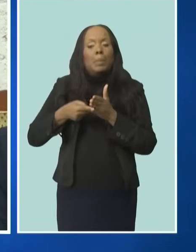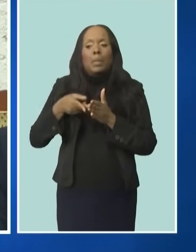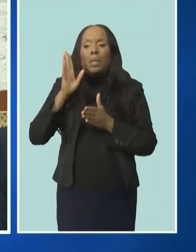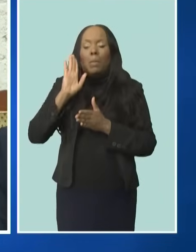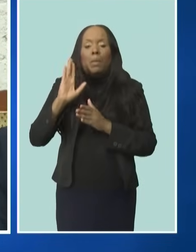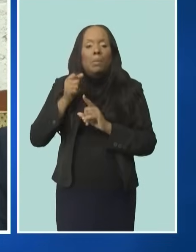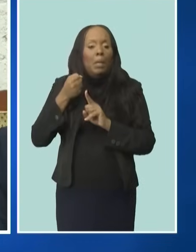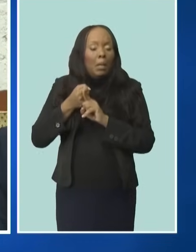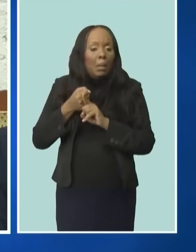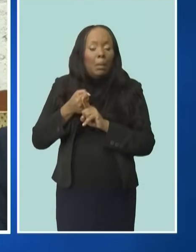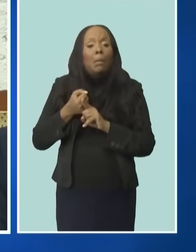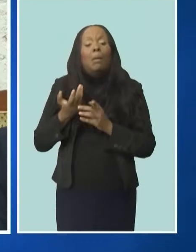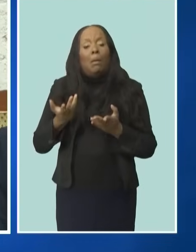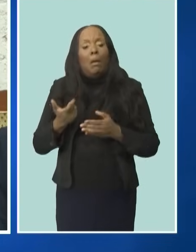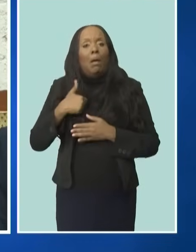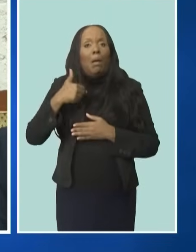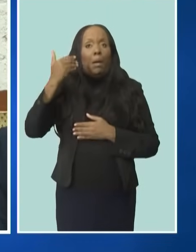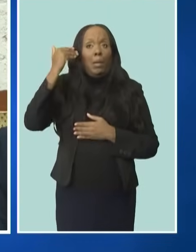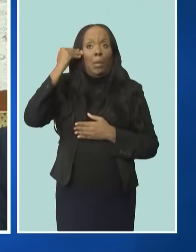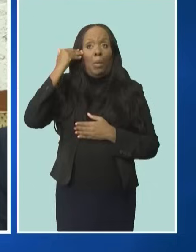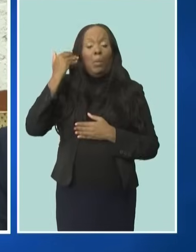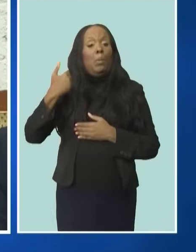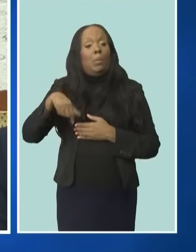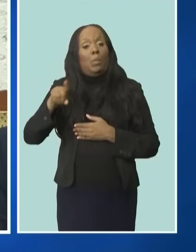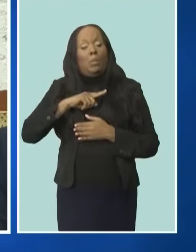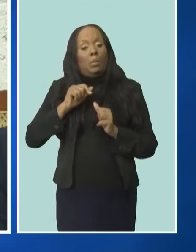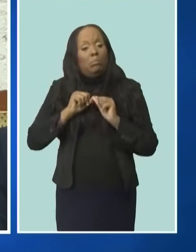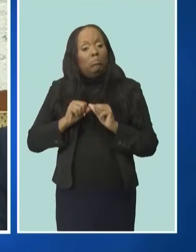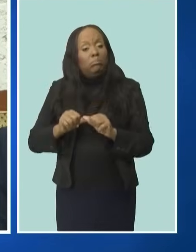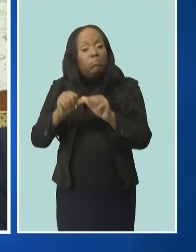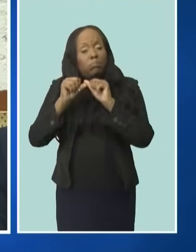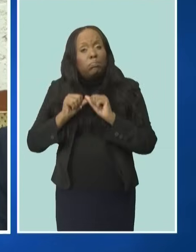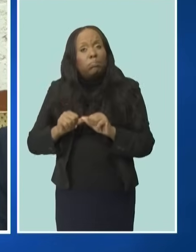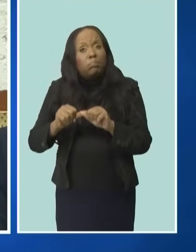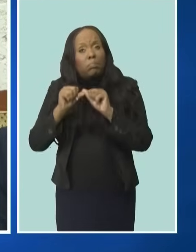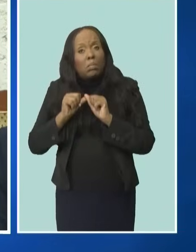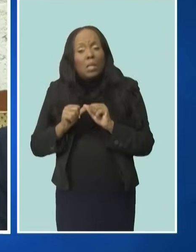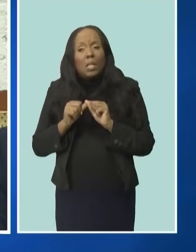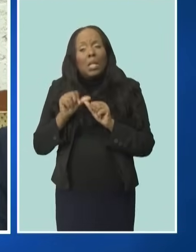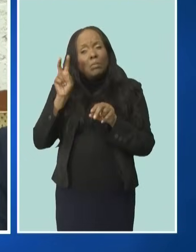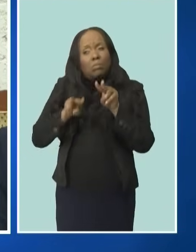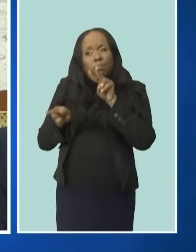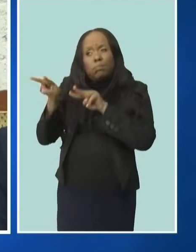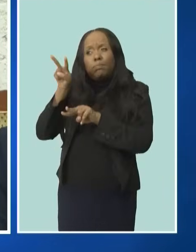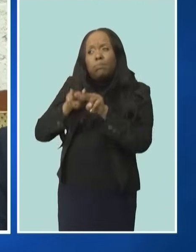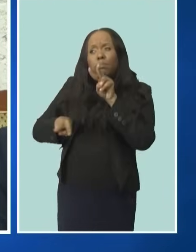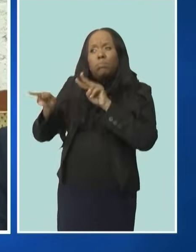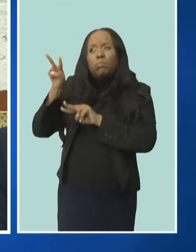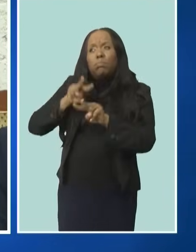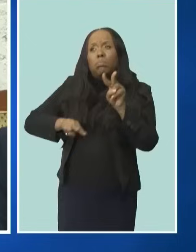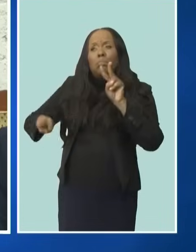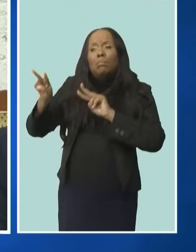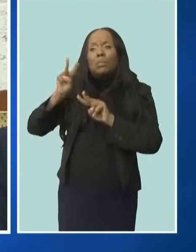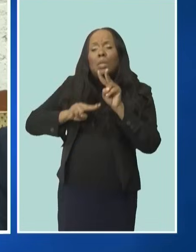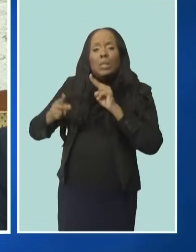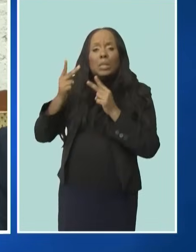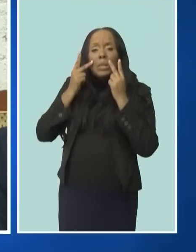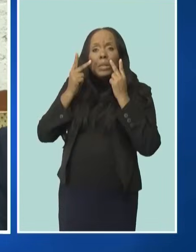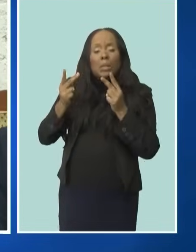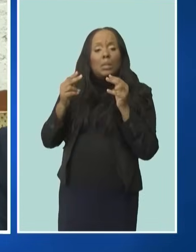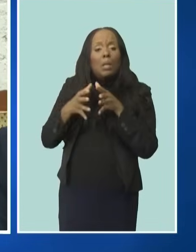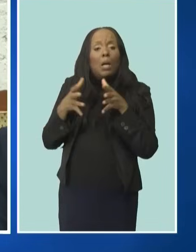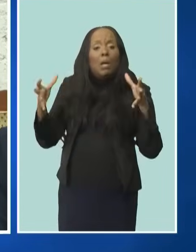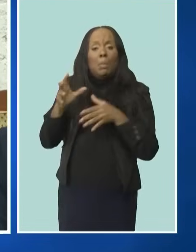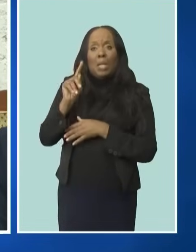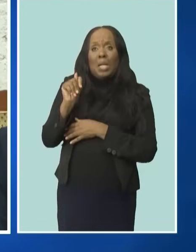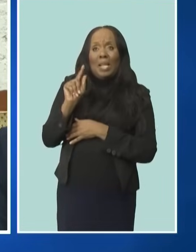I know that we continue to monitor how much taxes we take